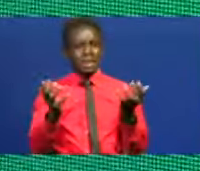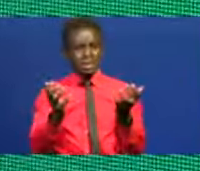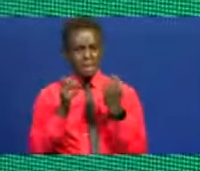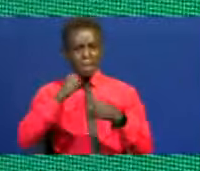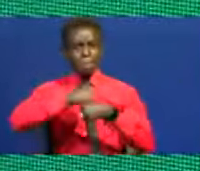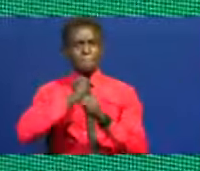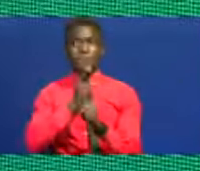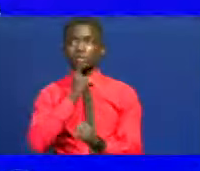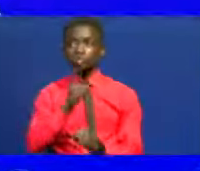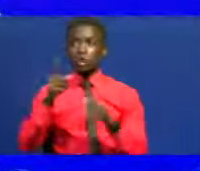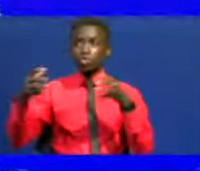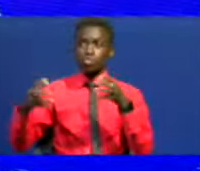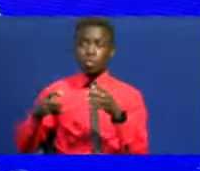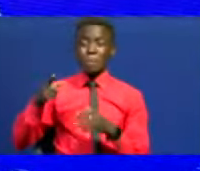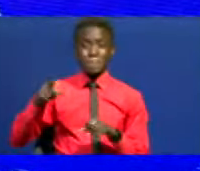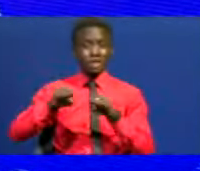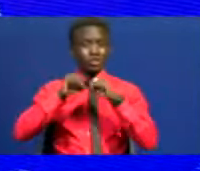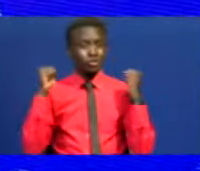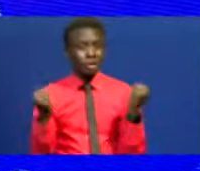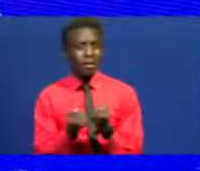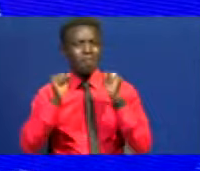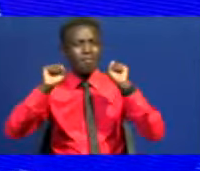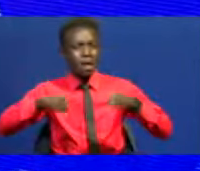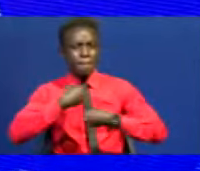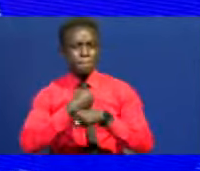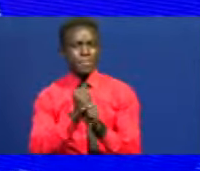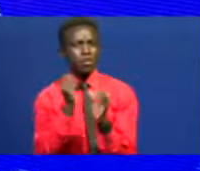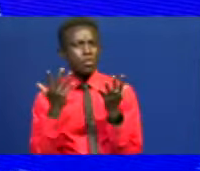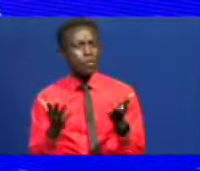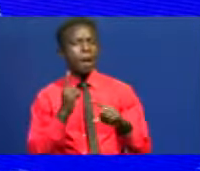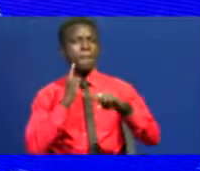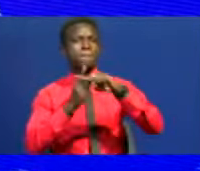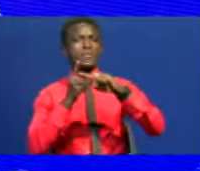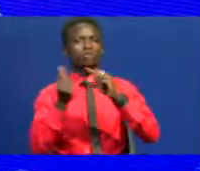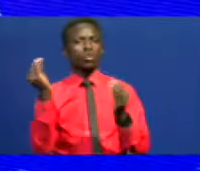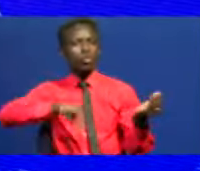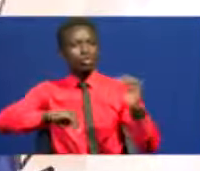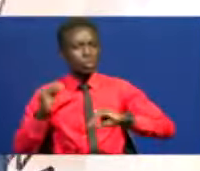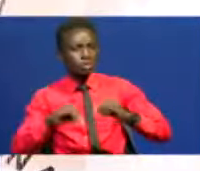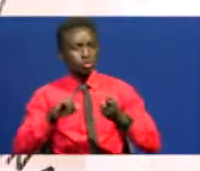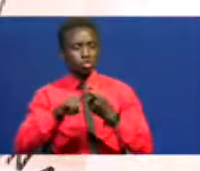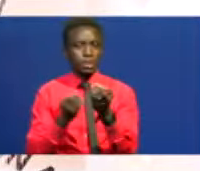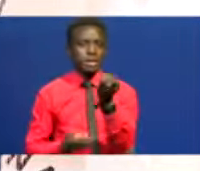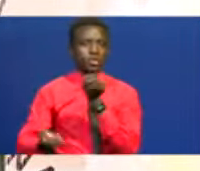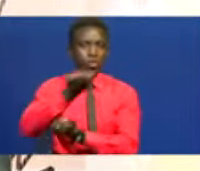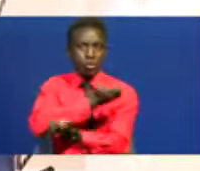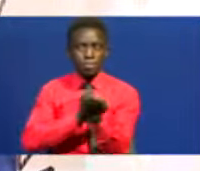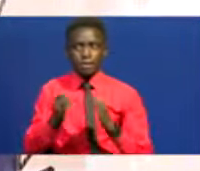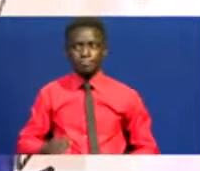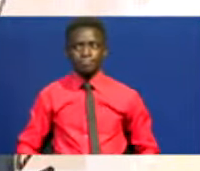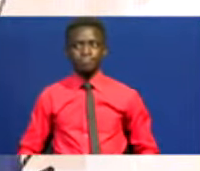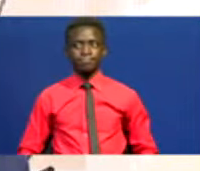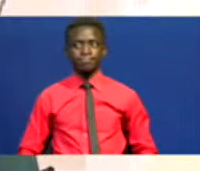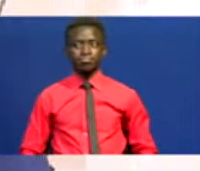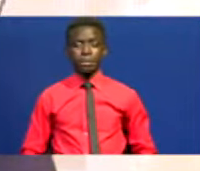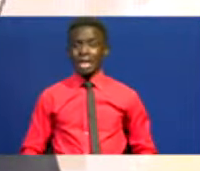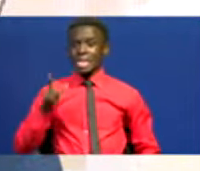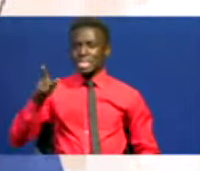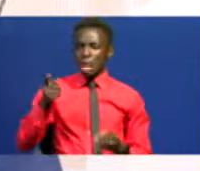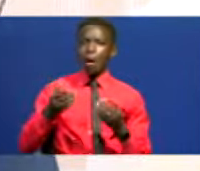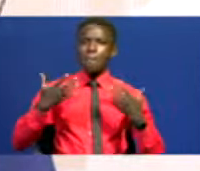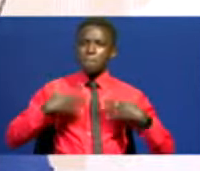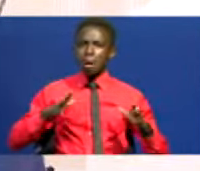segment of the society is enabled to make a positive contribution to the economy. Our population is moving from a child-based